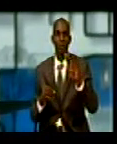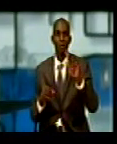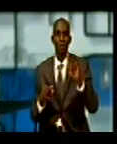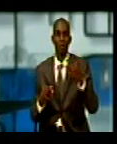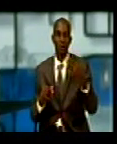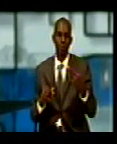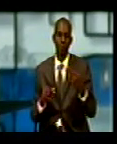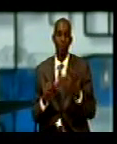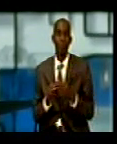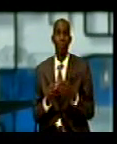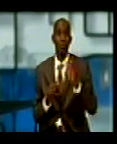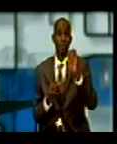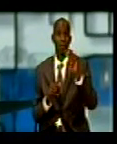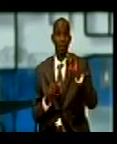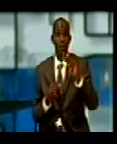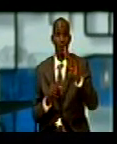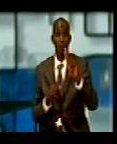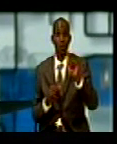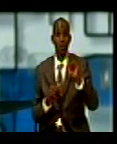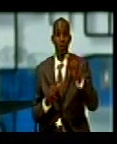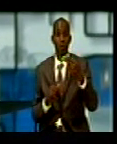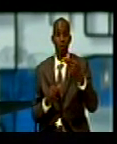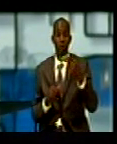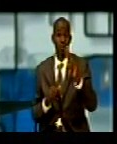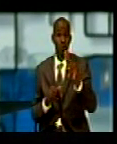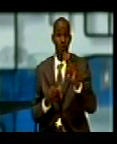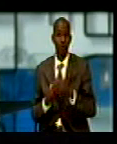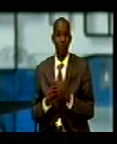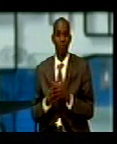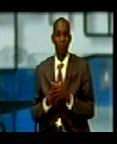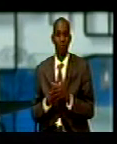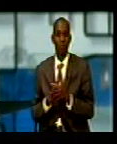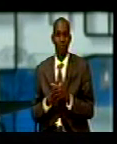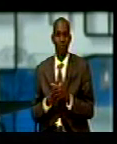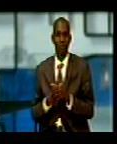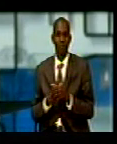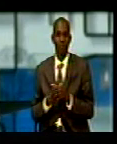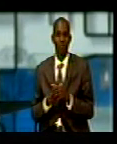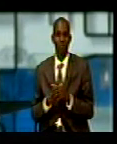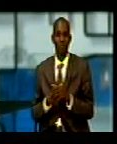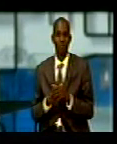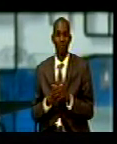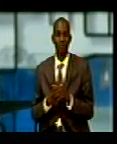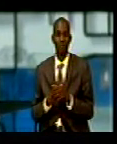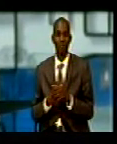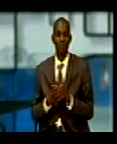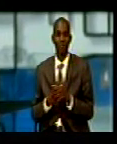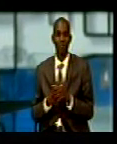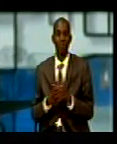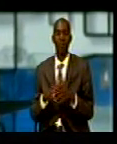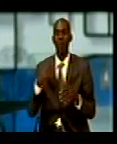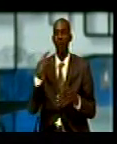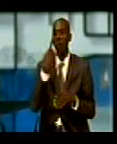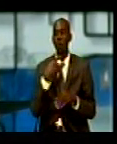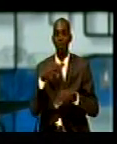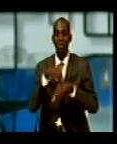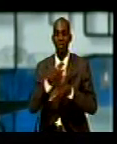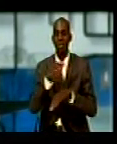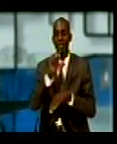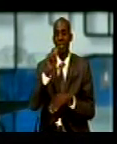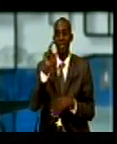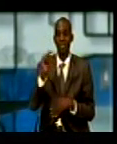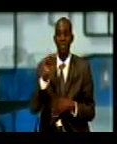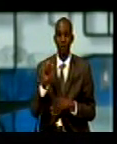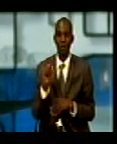Dr. Promise Asogwa from Enugu who sent us this testimony. It